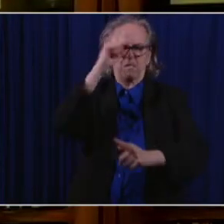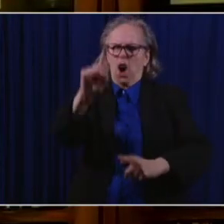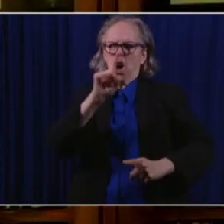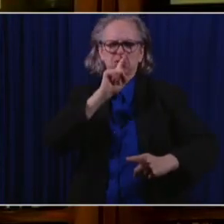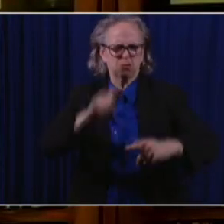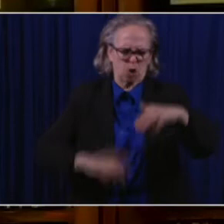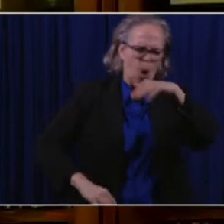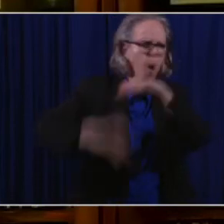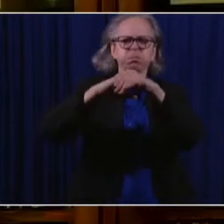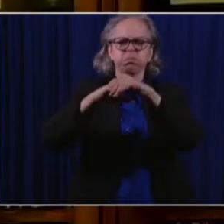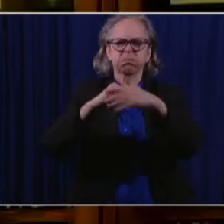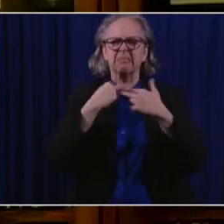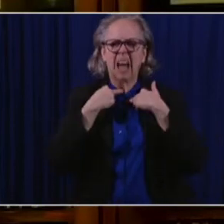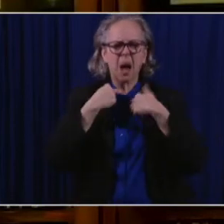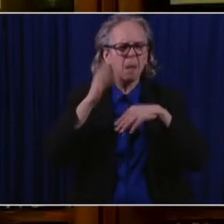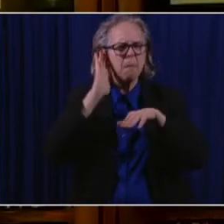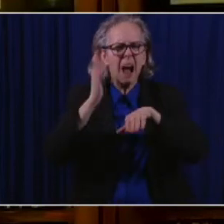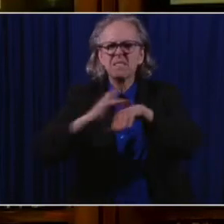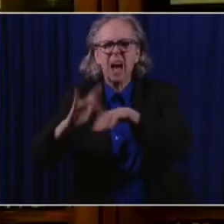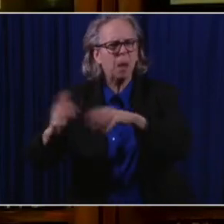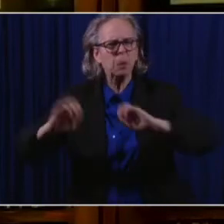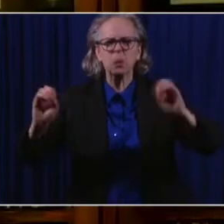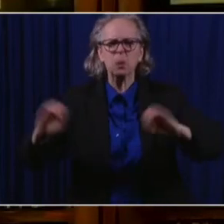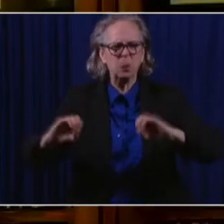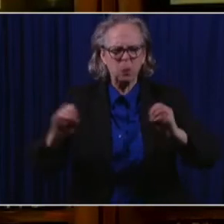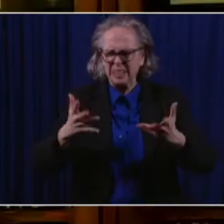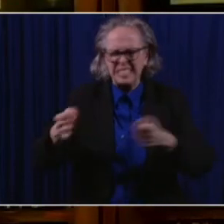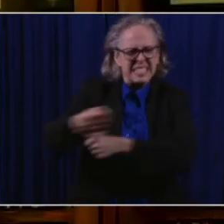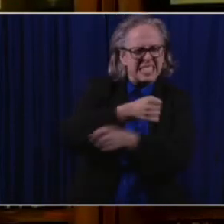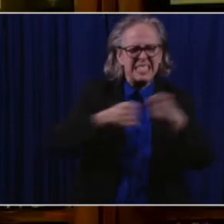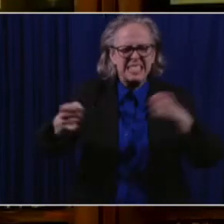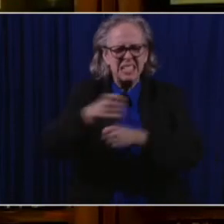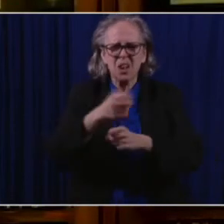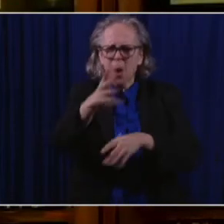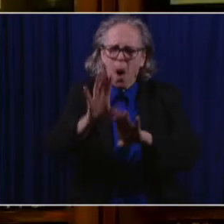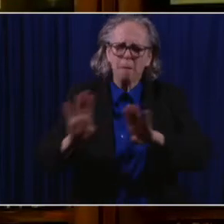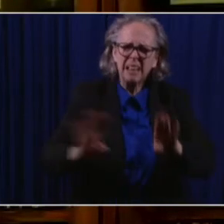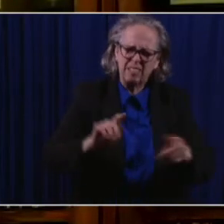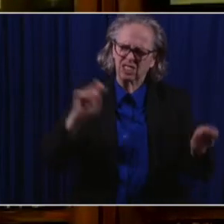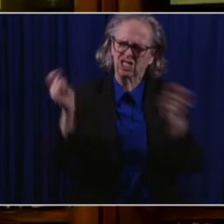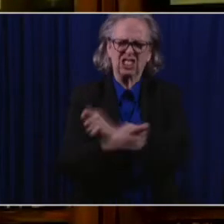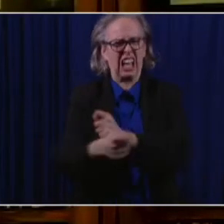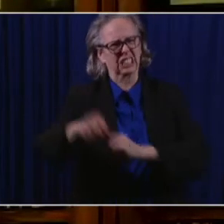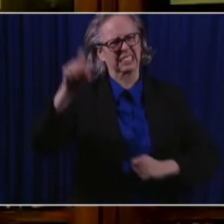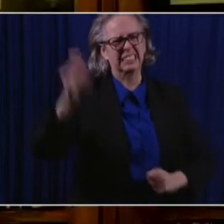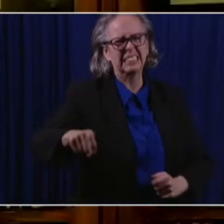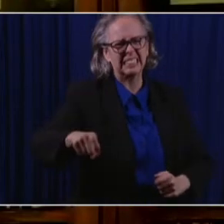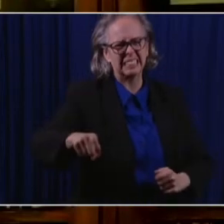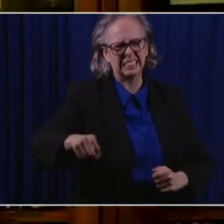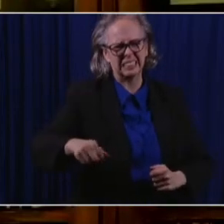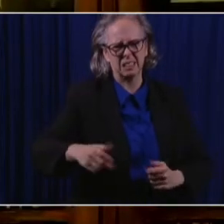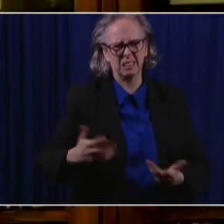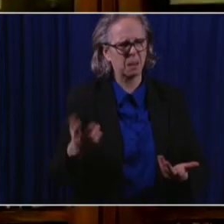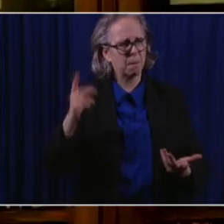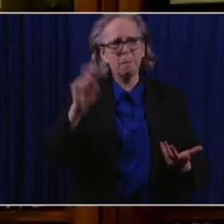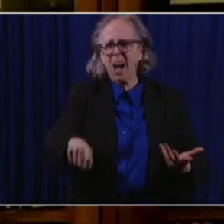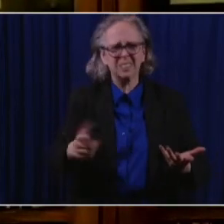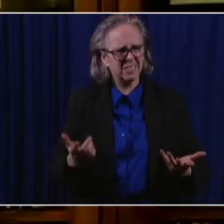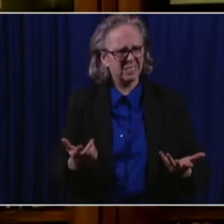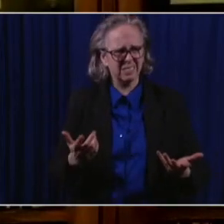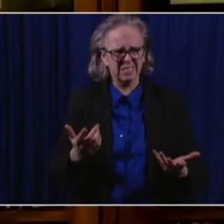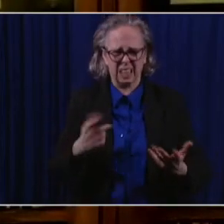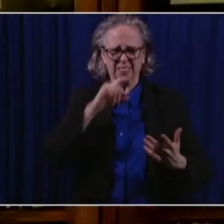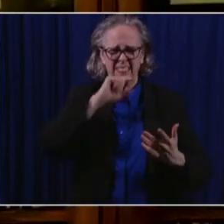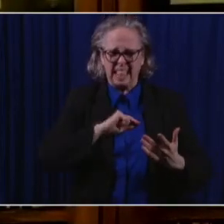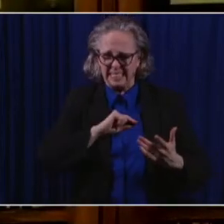their behavior. With the Thanksgiving holiday coming up, the ability to make sure that you're keeping within your bubble. People that have